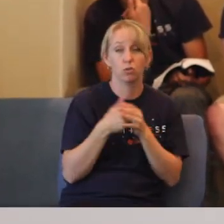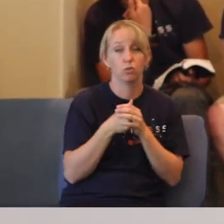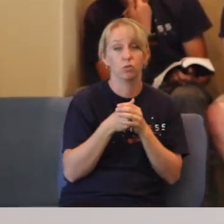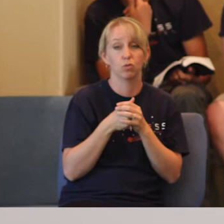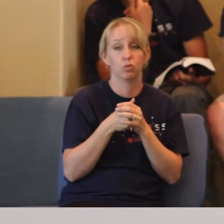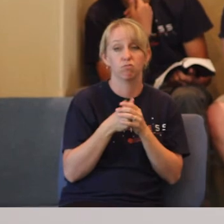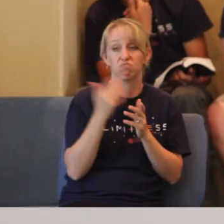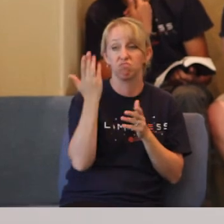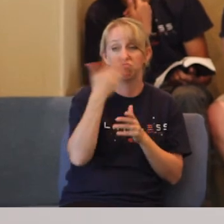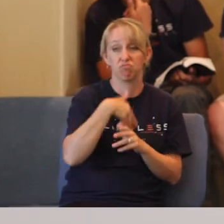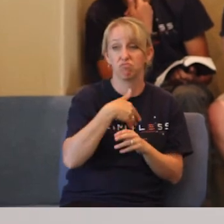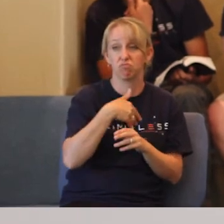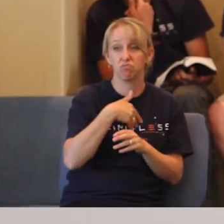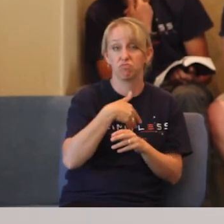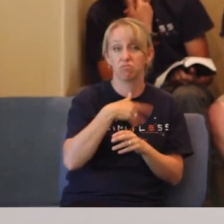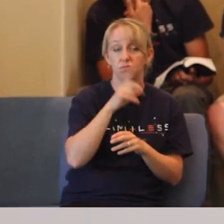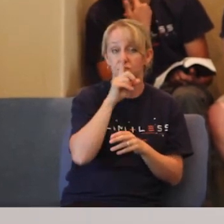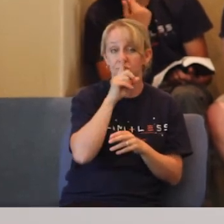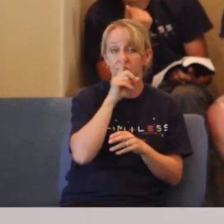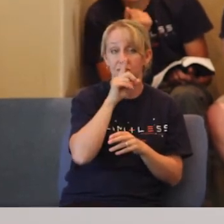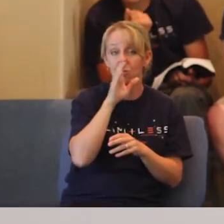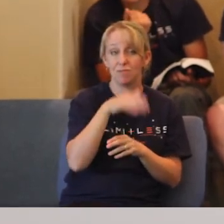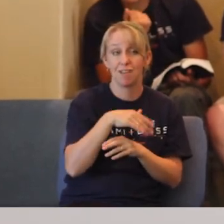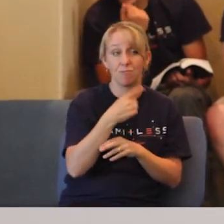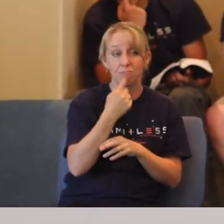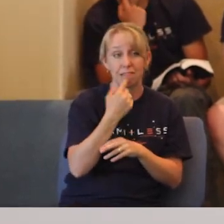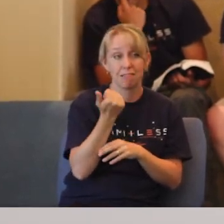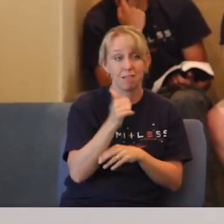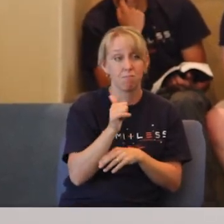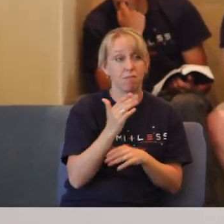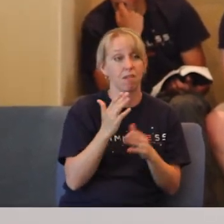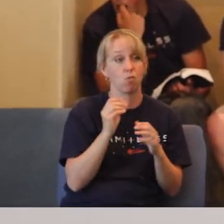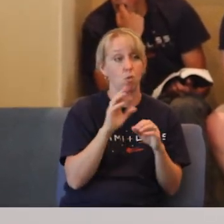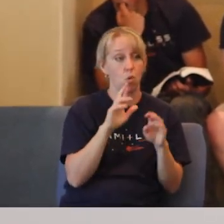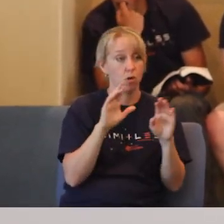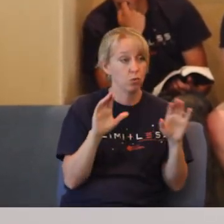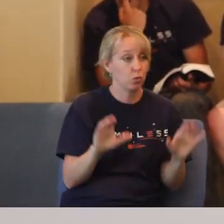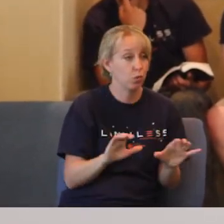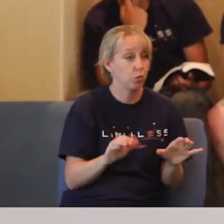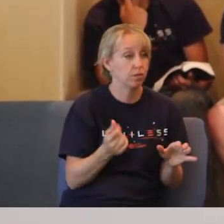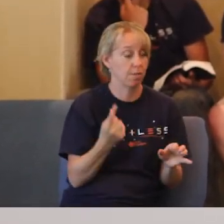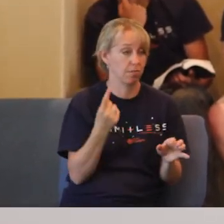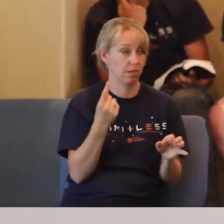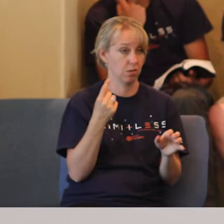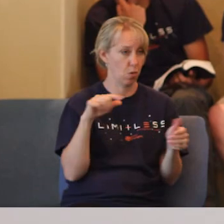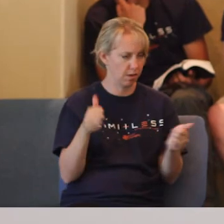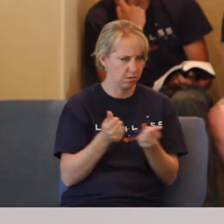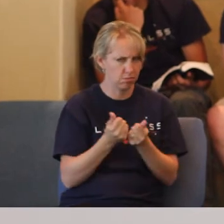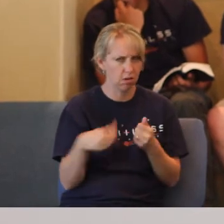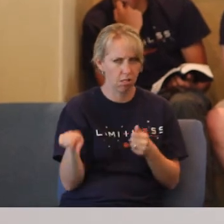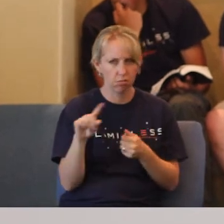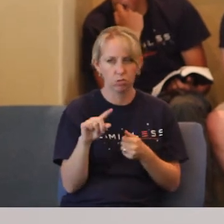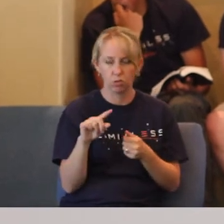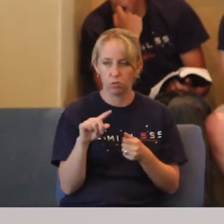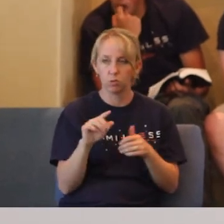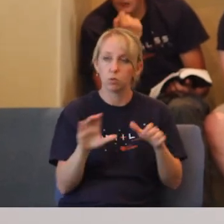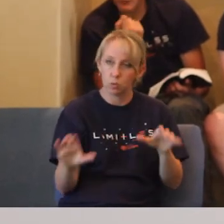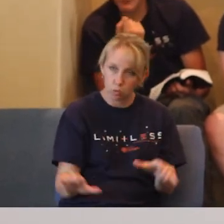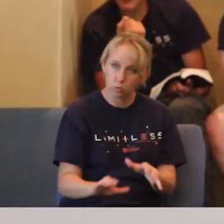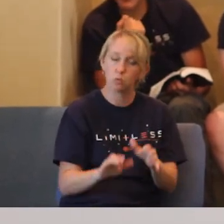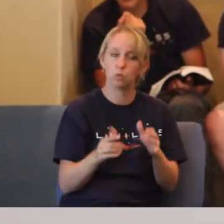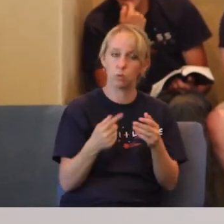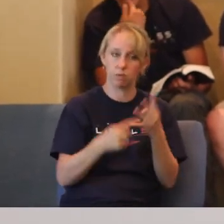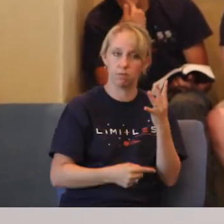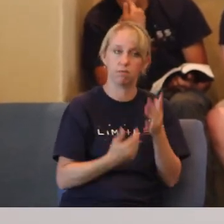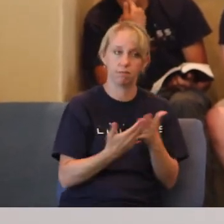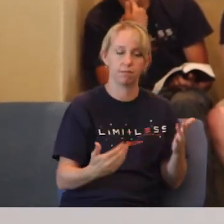do something. So I challenge you guys to do these things, that we may increase the